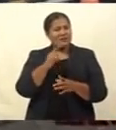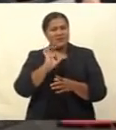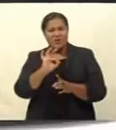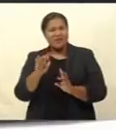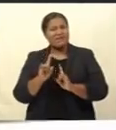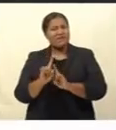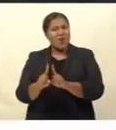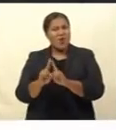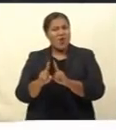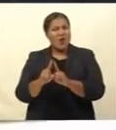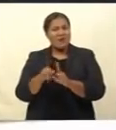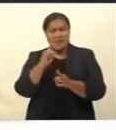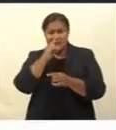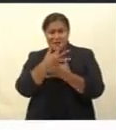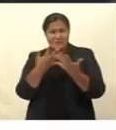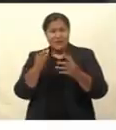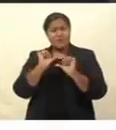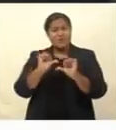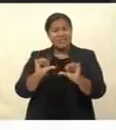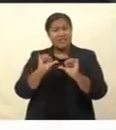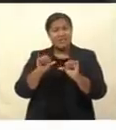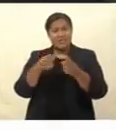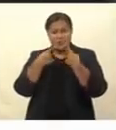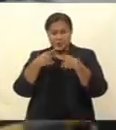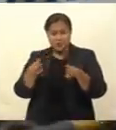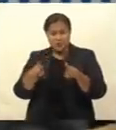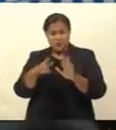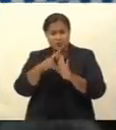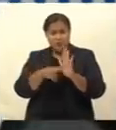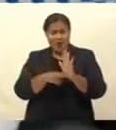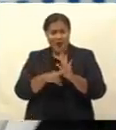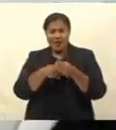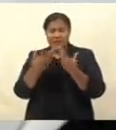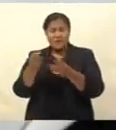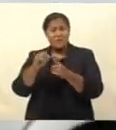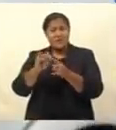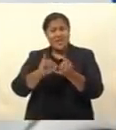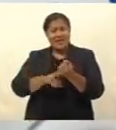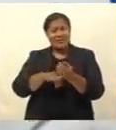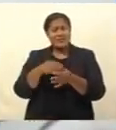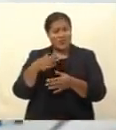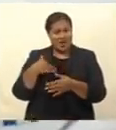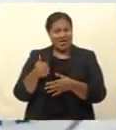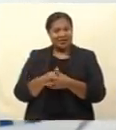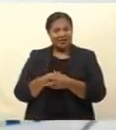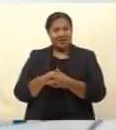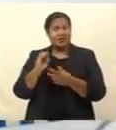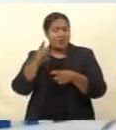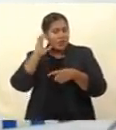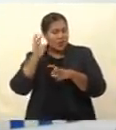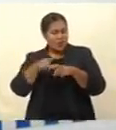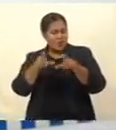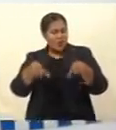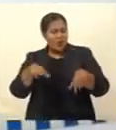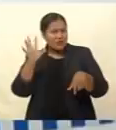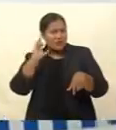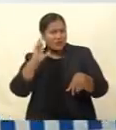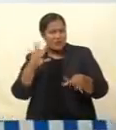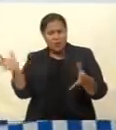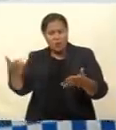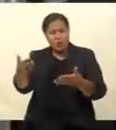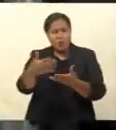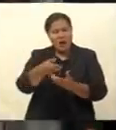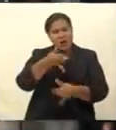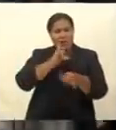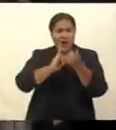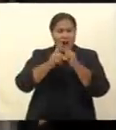comply with the public health protection notice issued by the Permanent Secretary for Health. The court heard they had gathered for a drinking